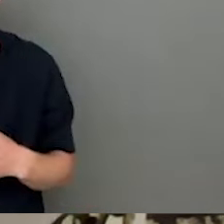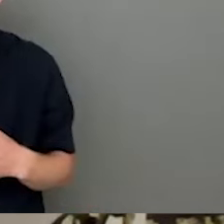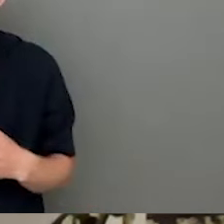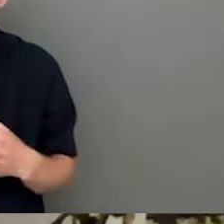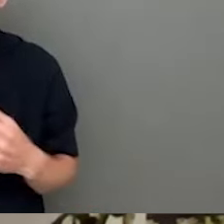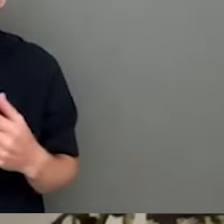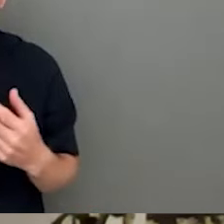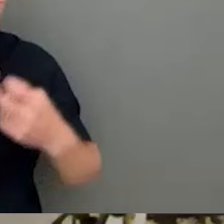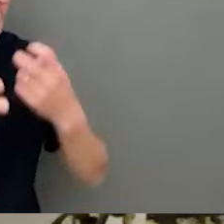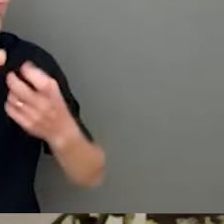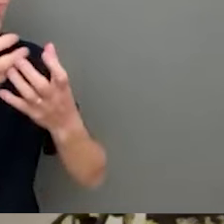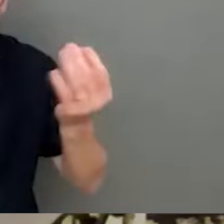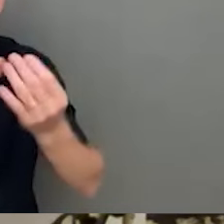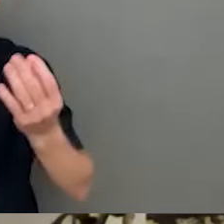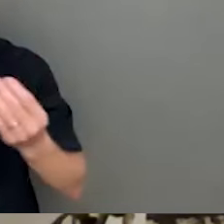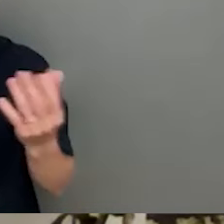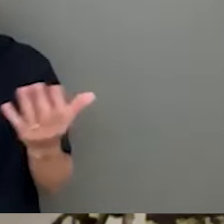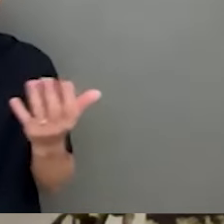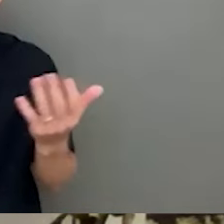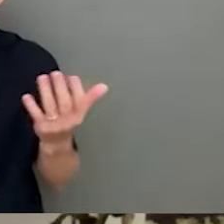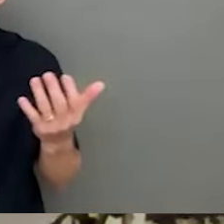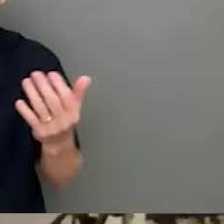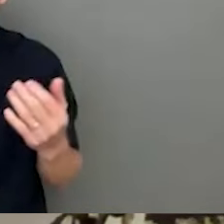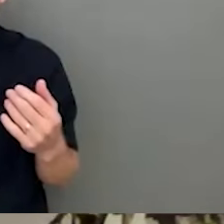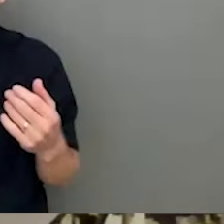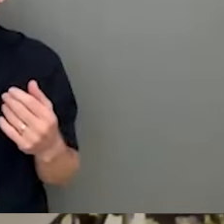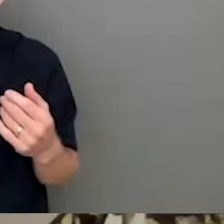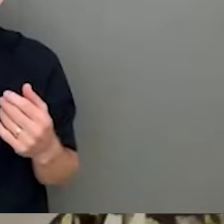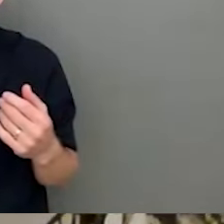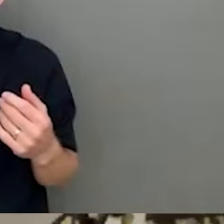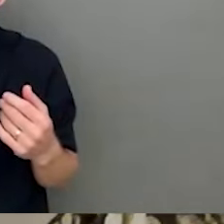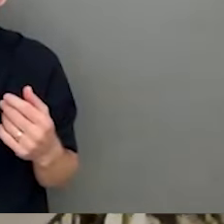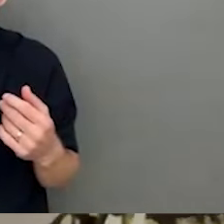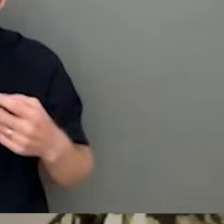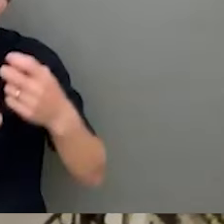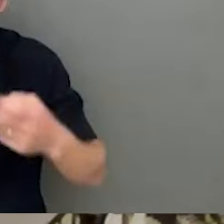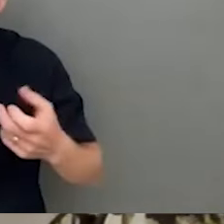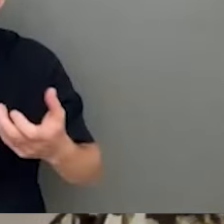the sort of funding gaps for supporting persons with disabilities?